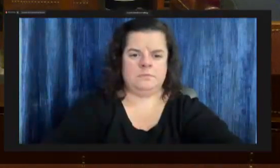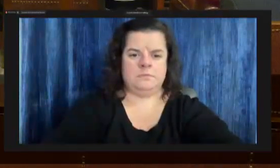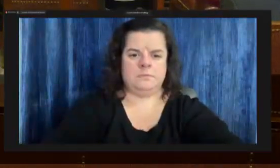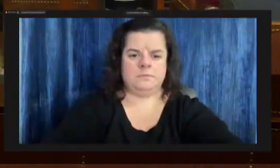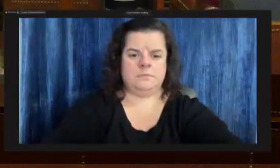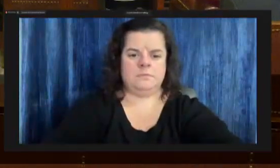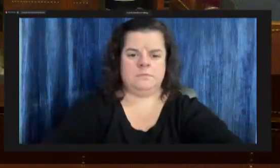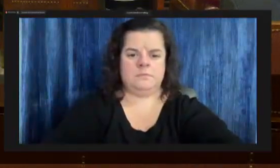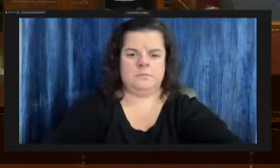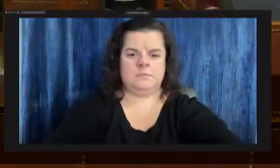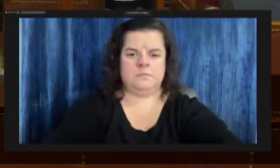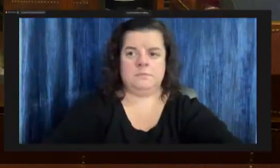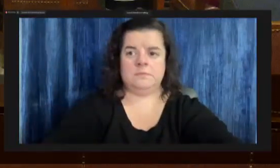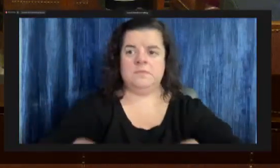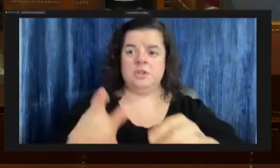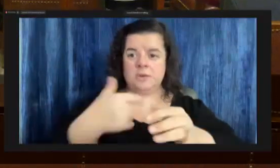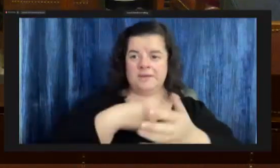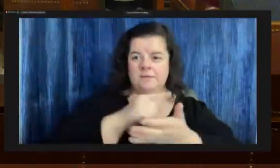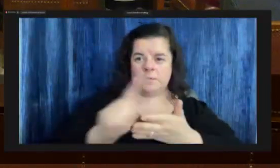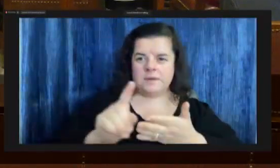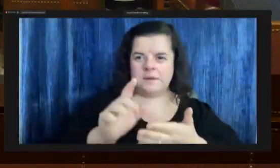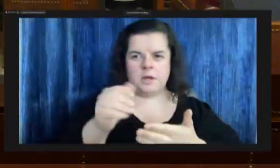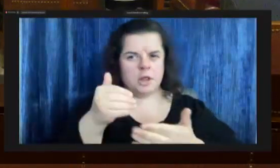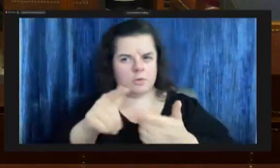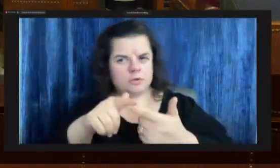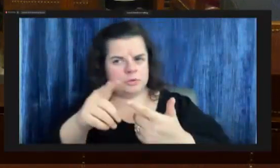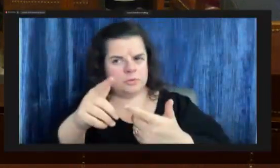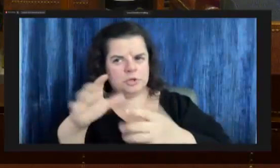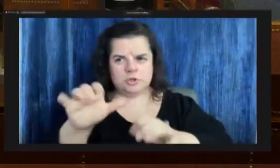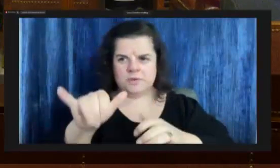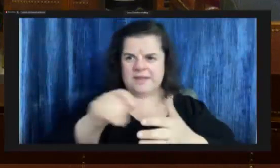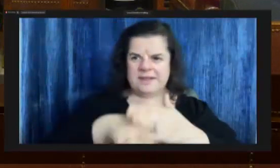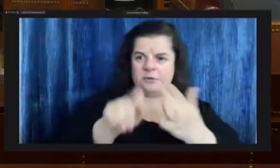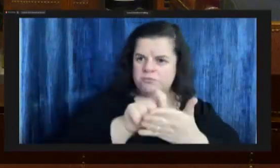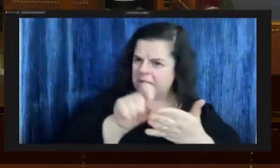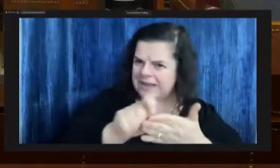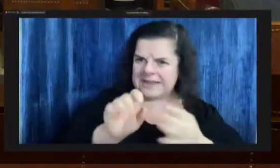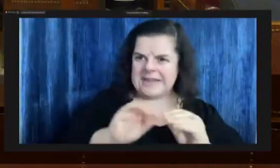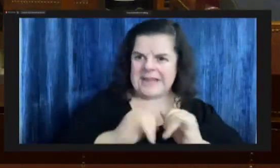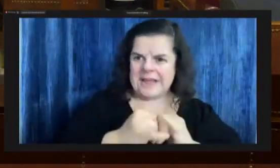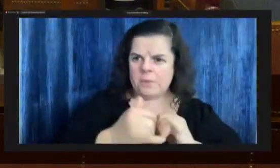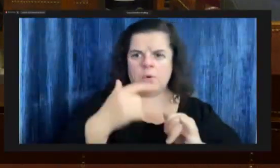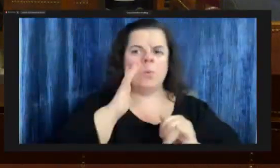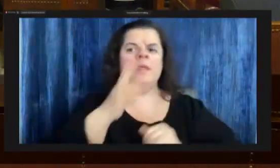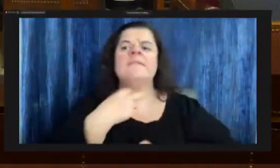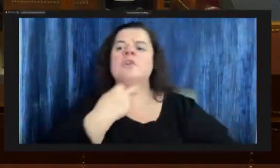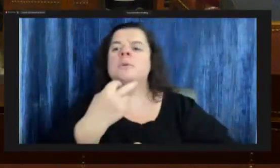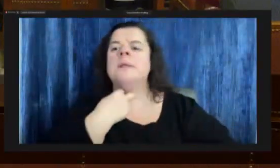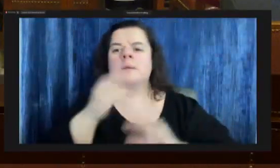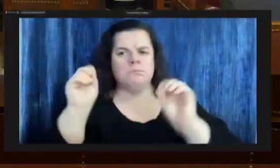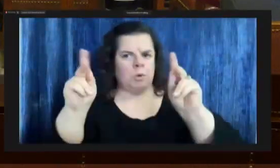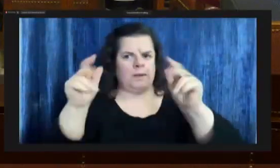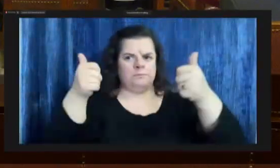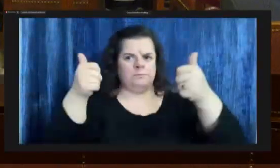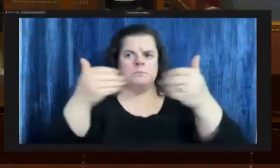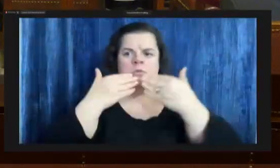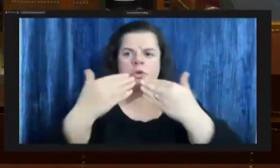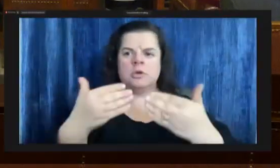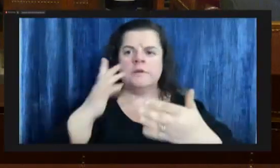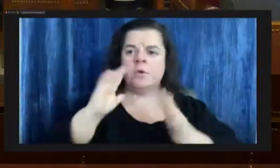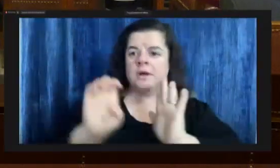it too. So we would have to disclose it. We do that in writing? No, so you'll do it verbally. Okay, good. So just as an